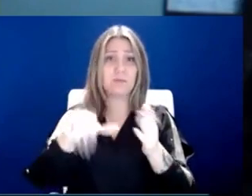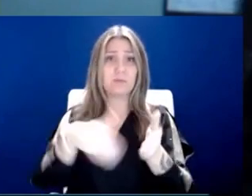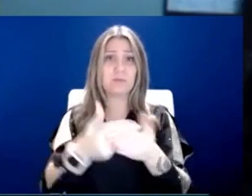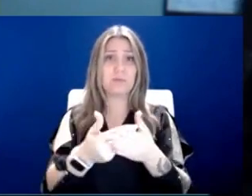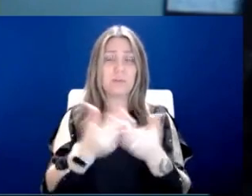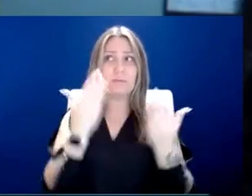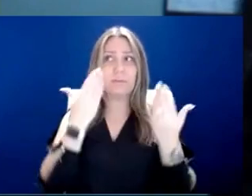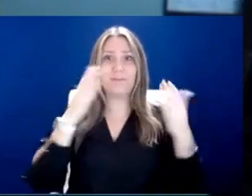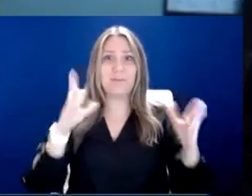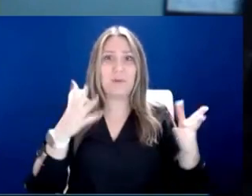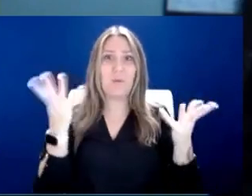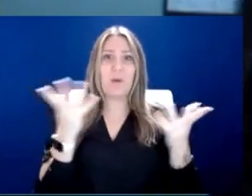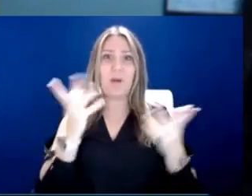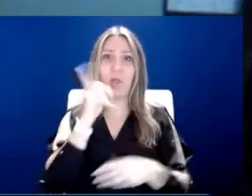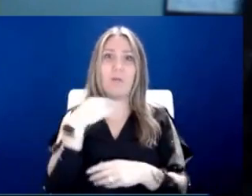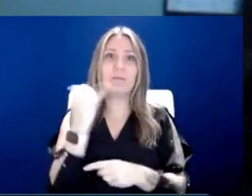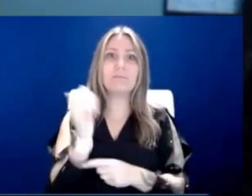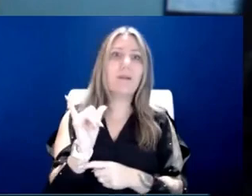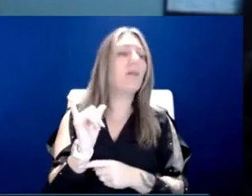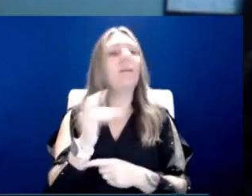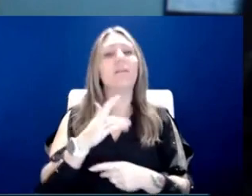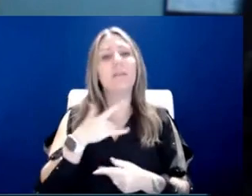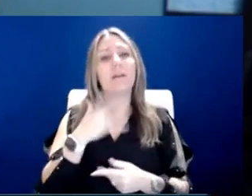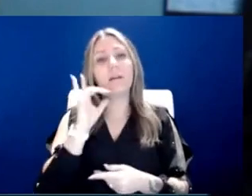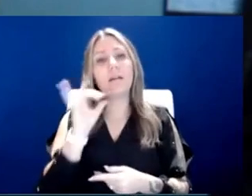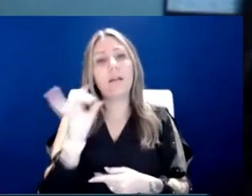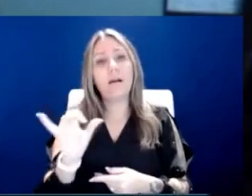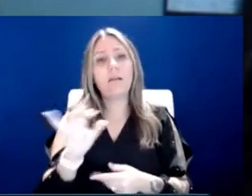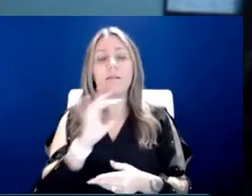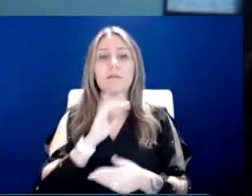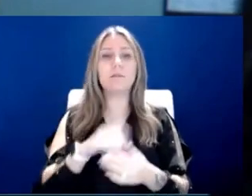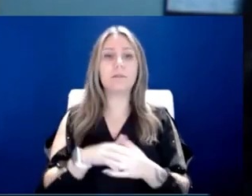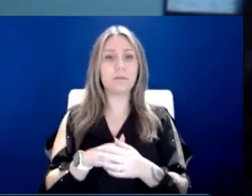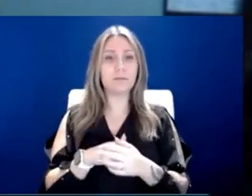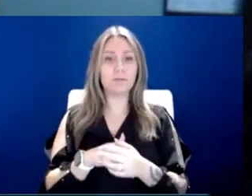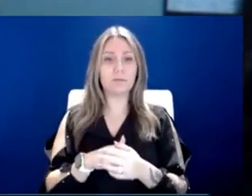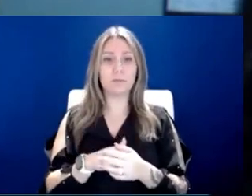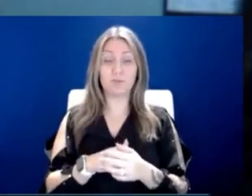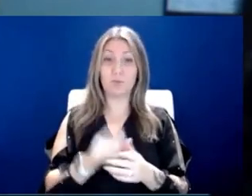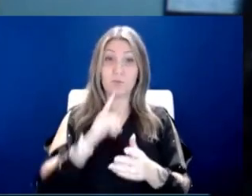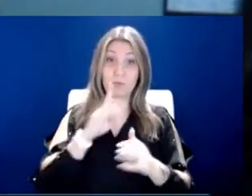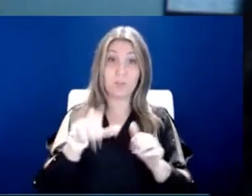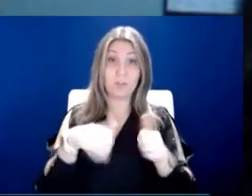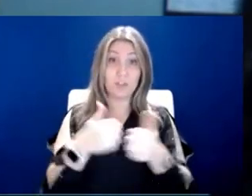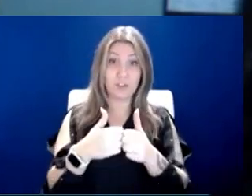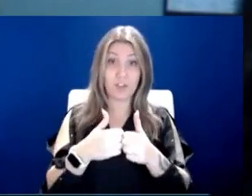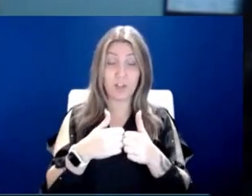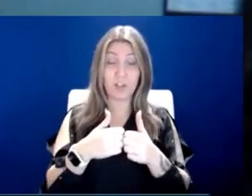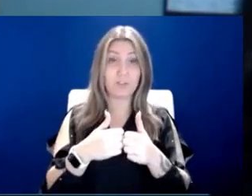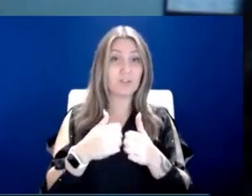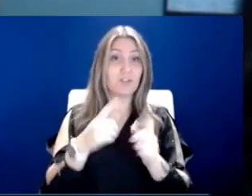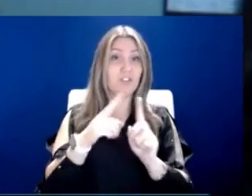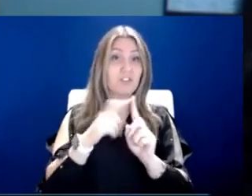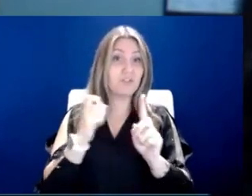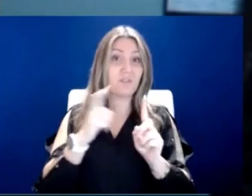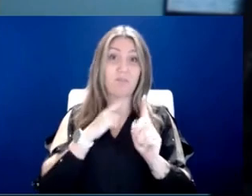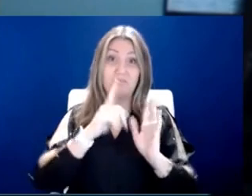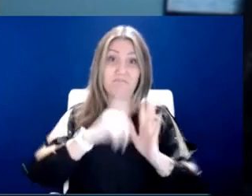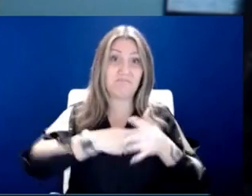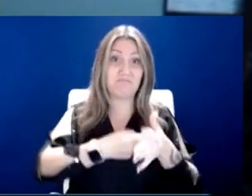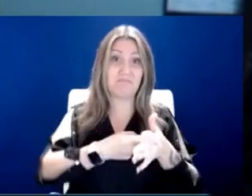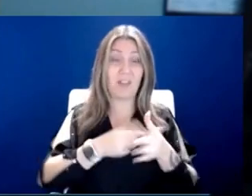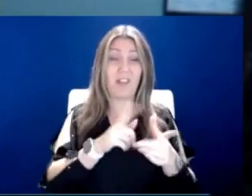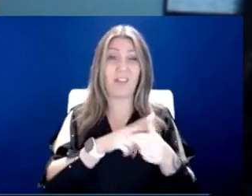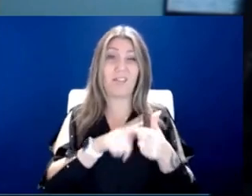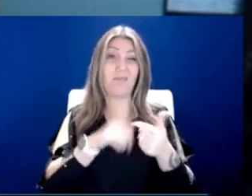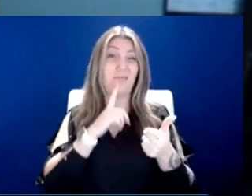so, it was definitely a challenge from the word go. And really, we started preparing for